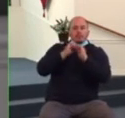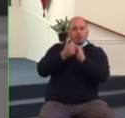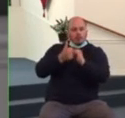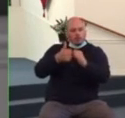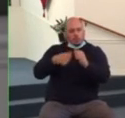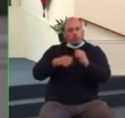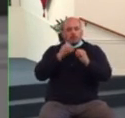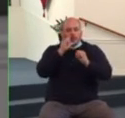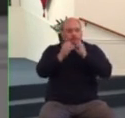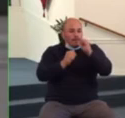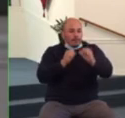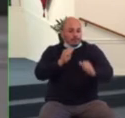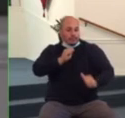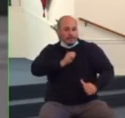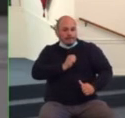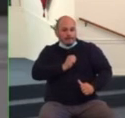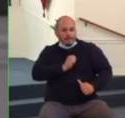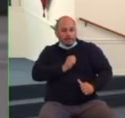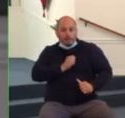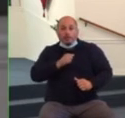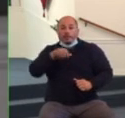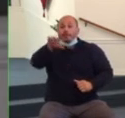weak or who is left out